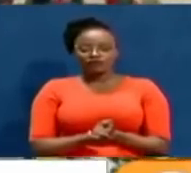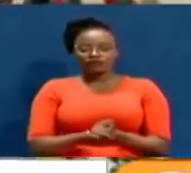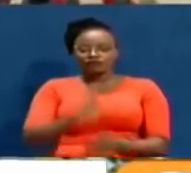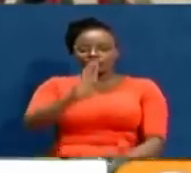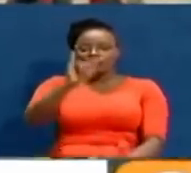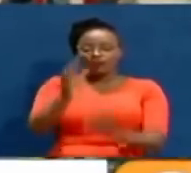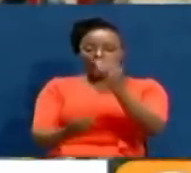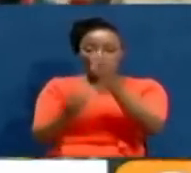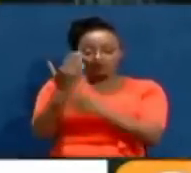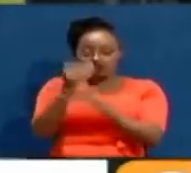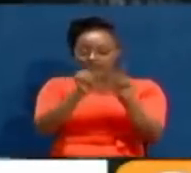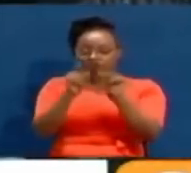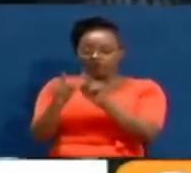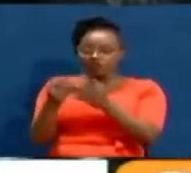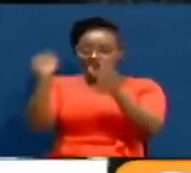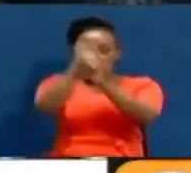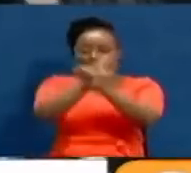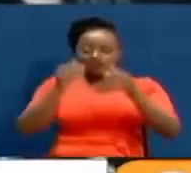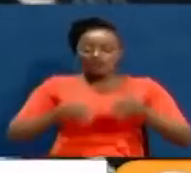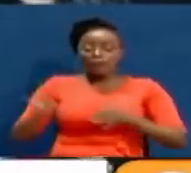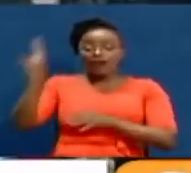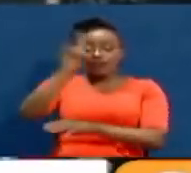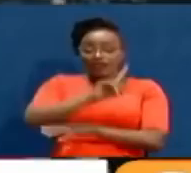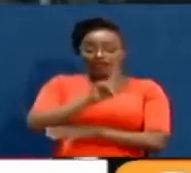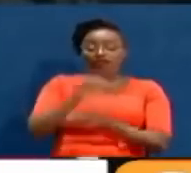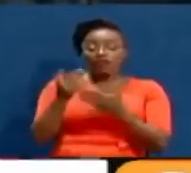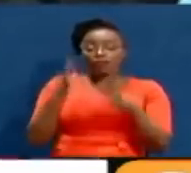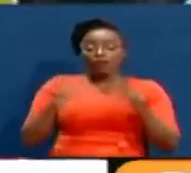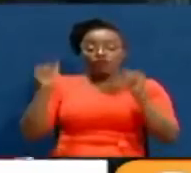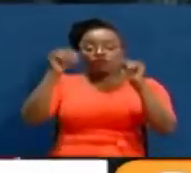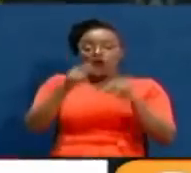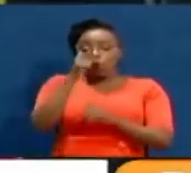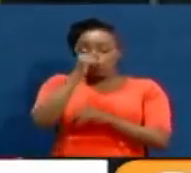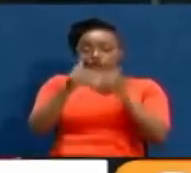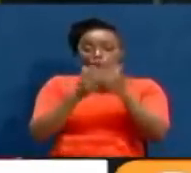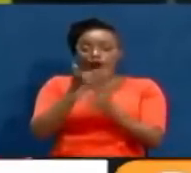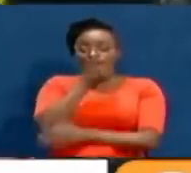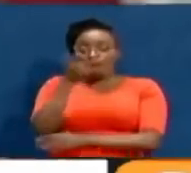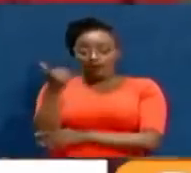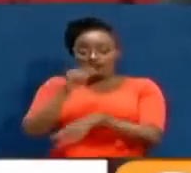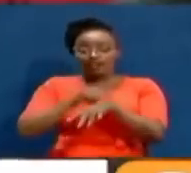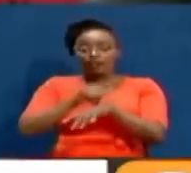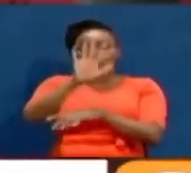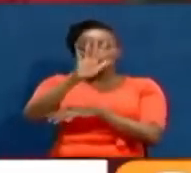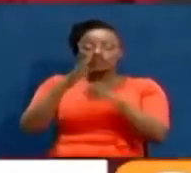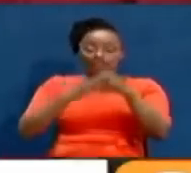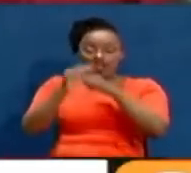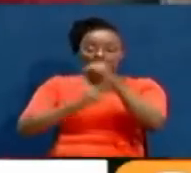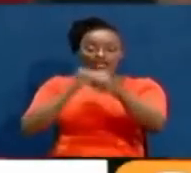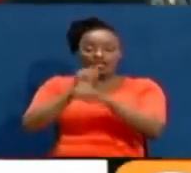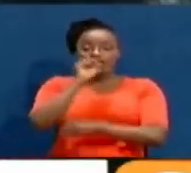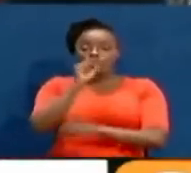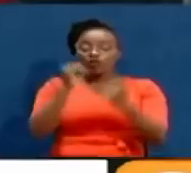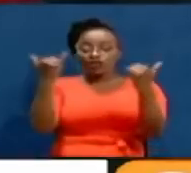The BBI launch coinciding with the president's birthday, as those in attendance wished him all the best as he turned 59 years old.